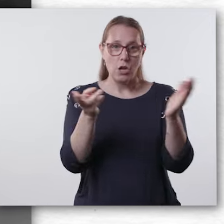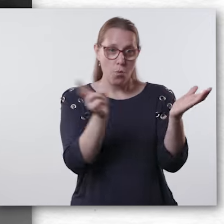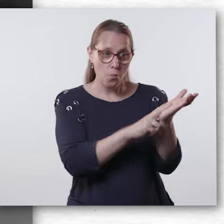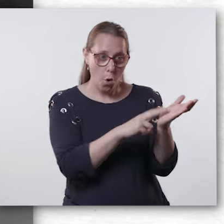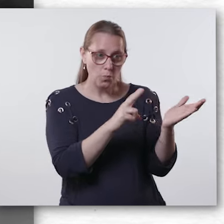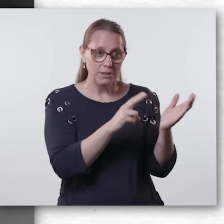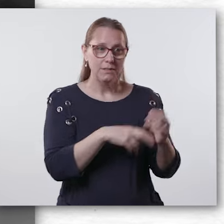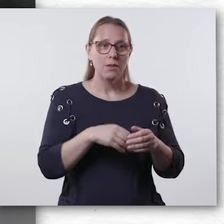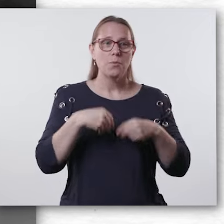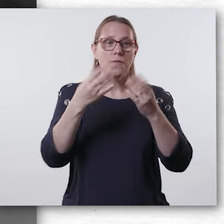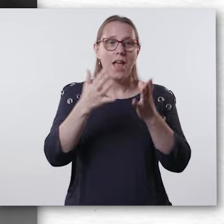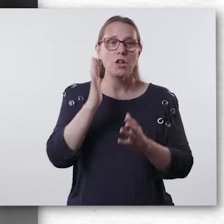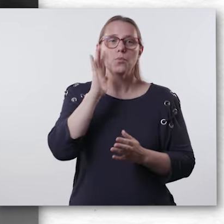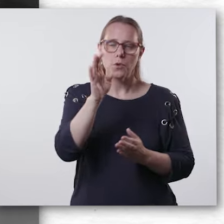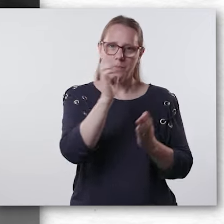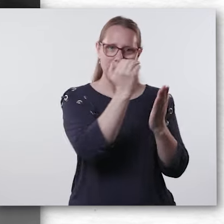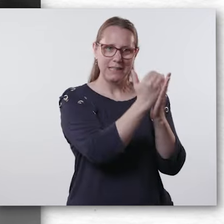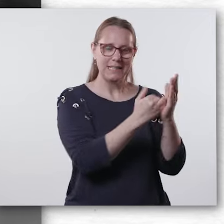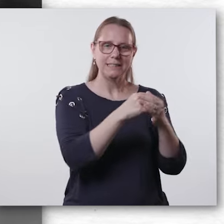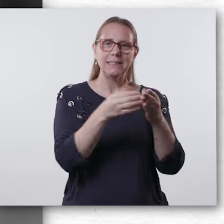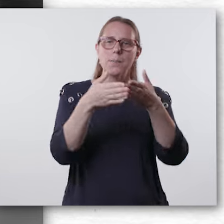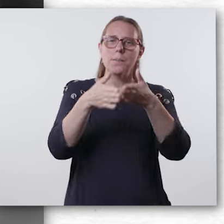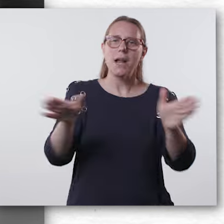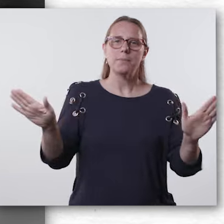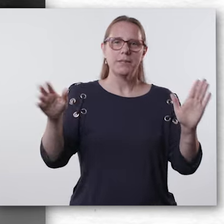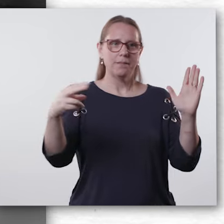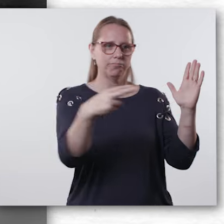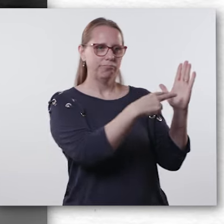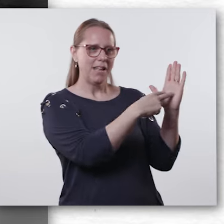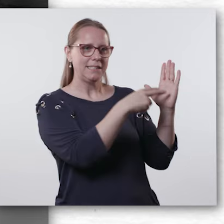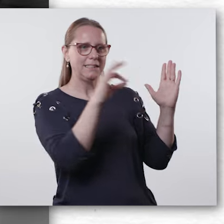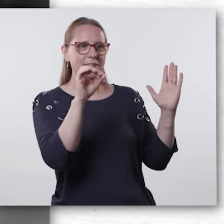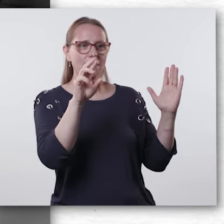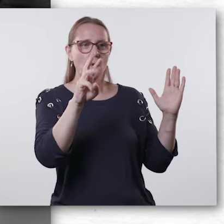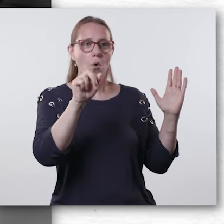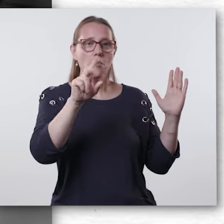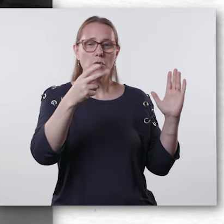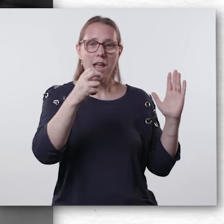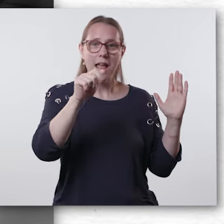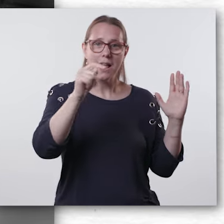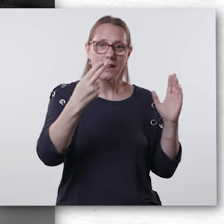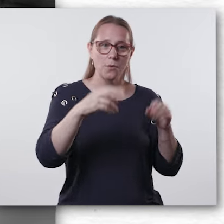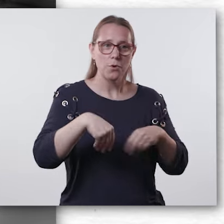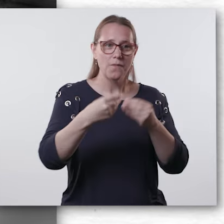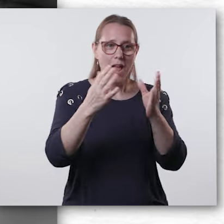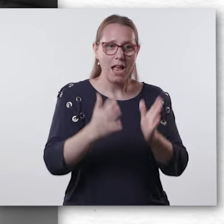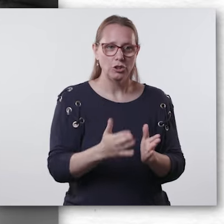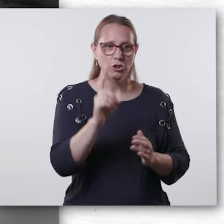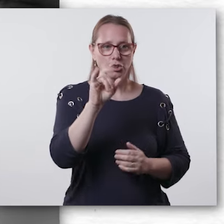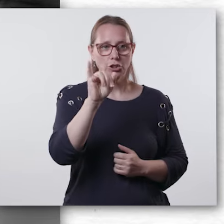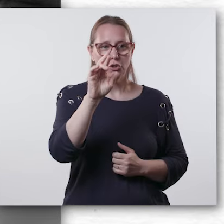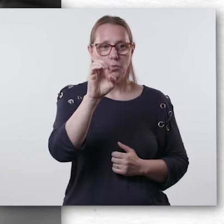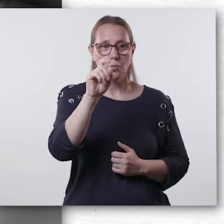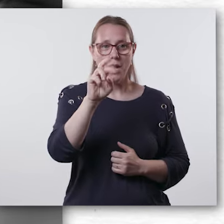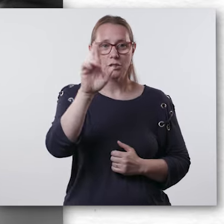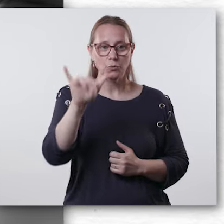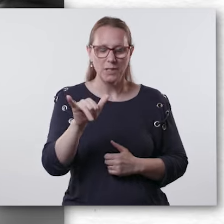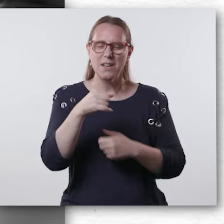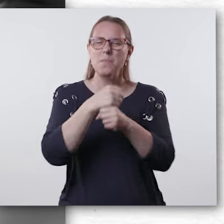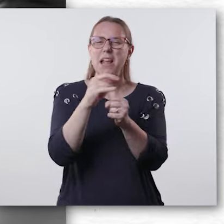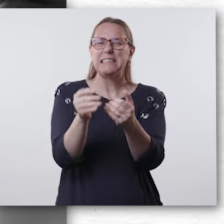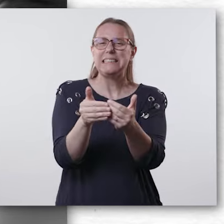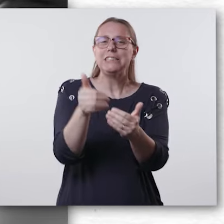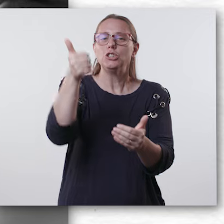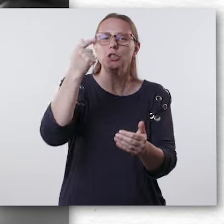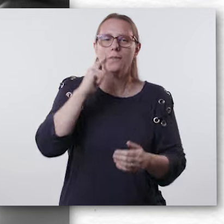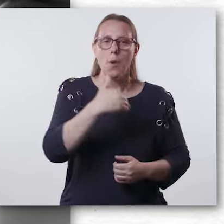After enrolling, providers will be listed in the public-facing Forward Health Provider Directory, making it easier for members to